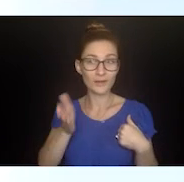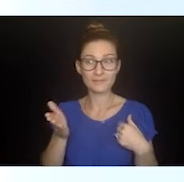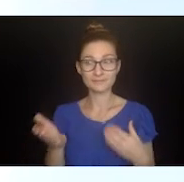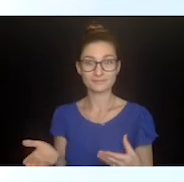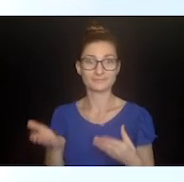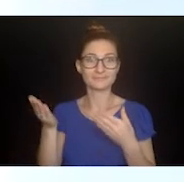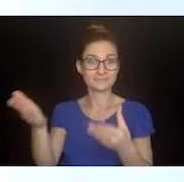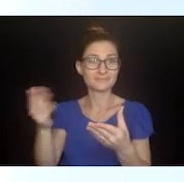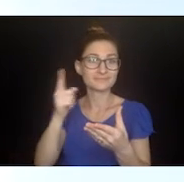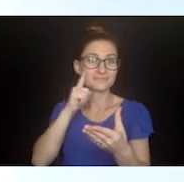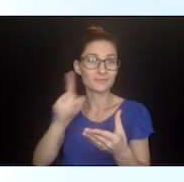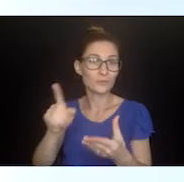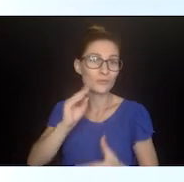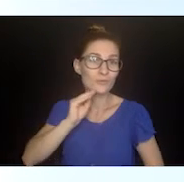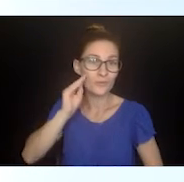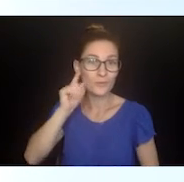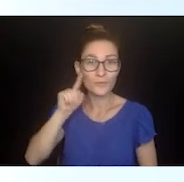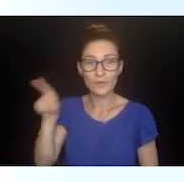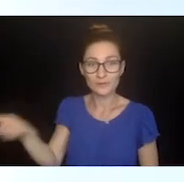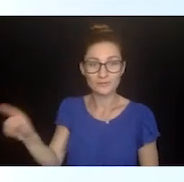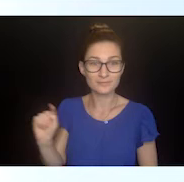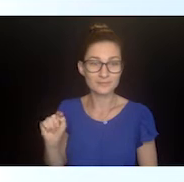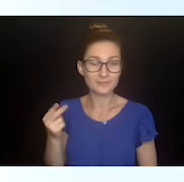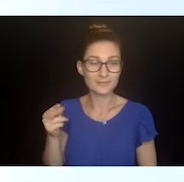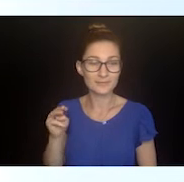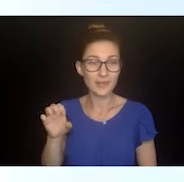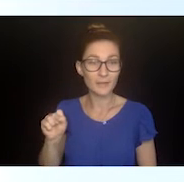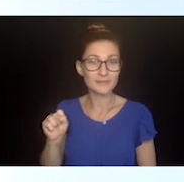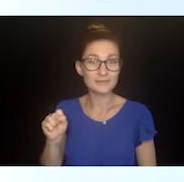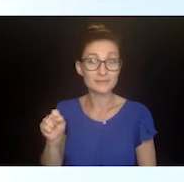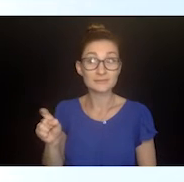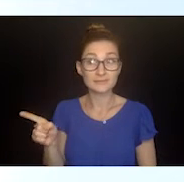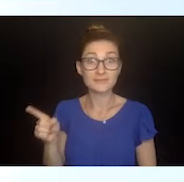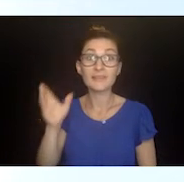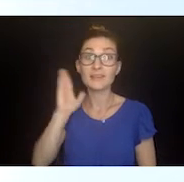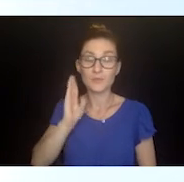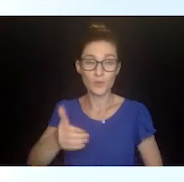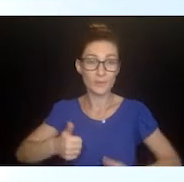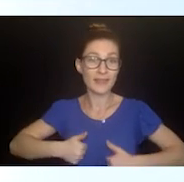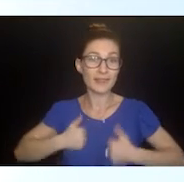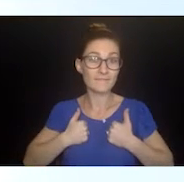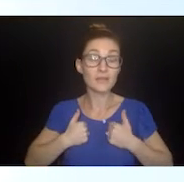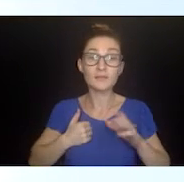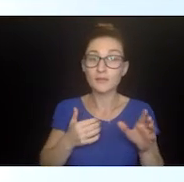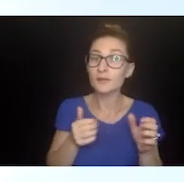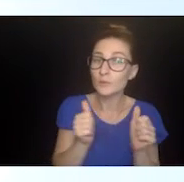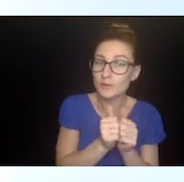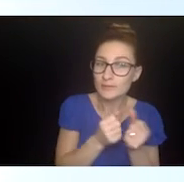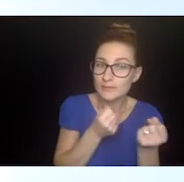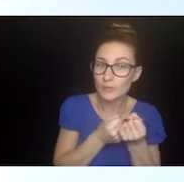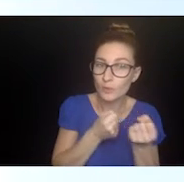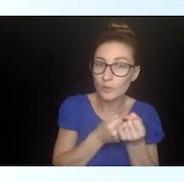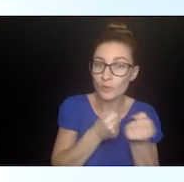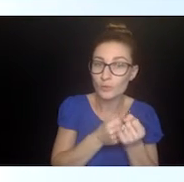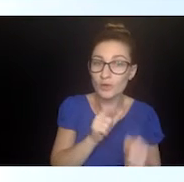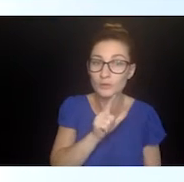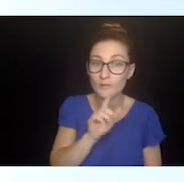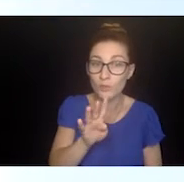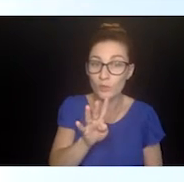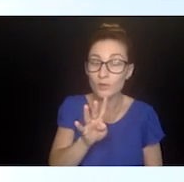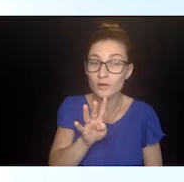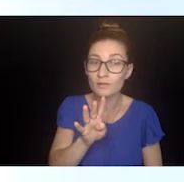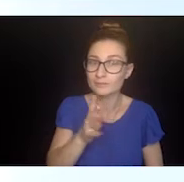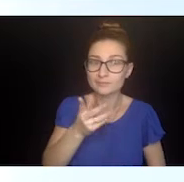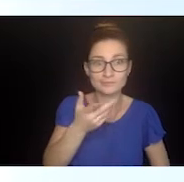on a home for Thomas. And he is going to be living, yes, with support,